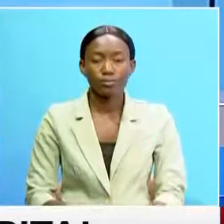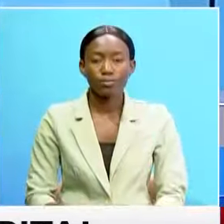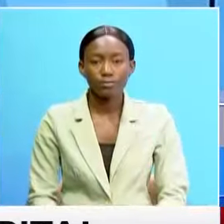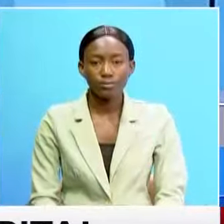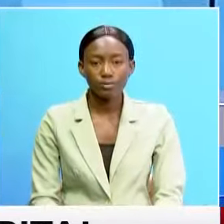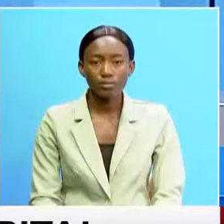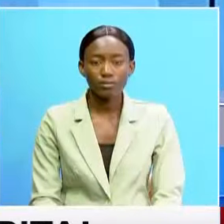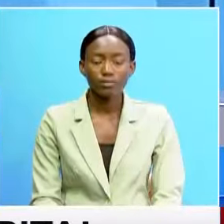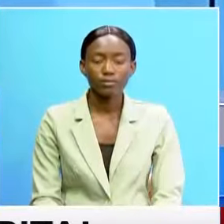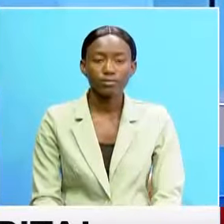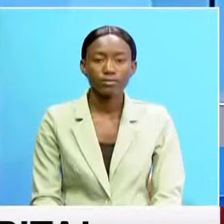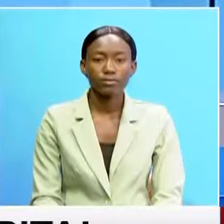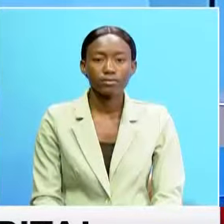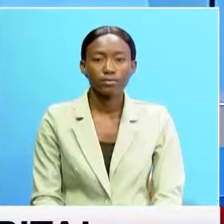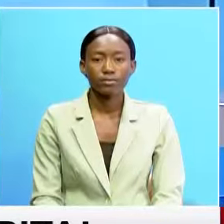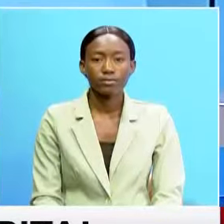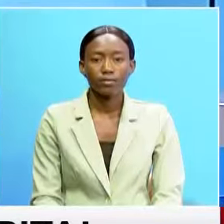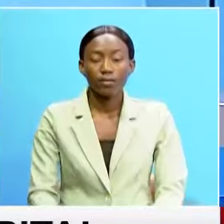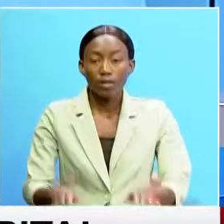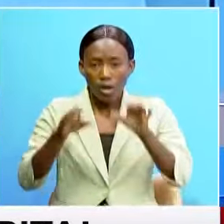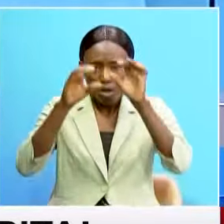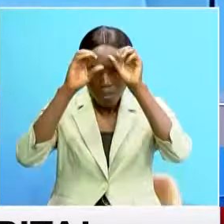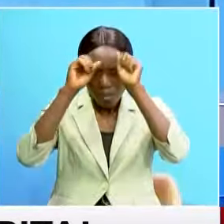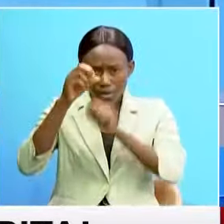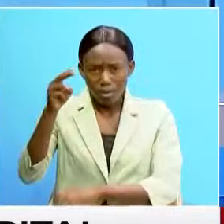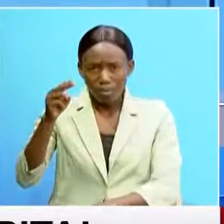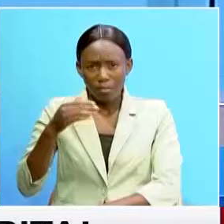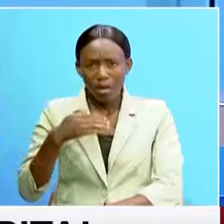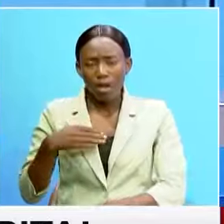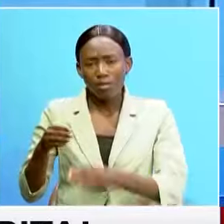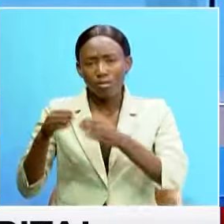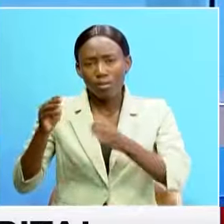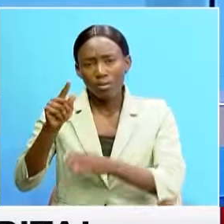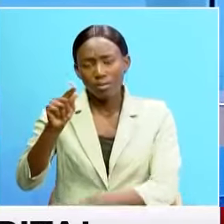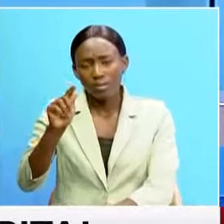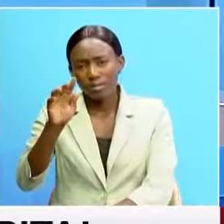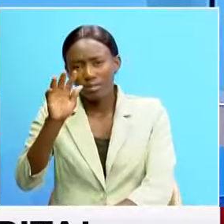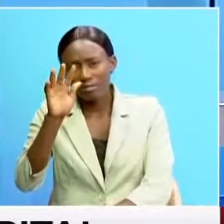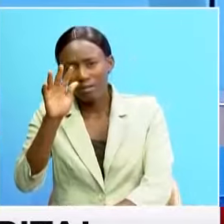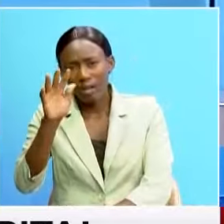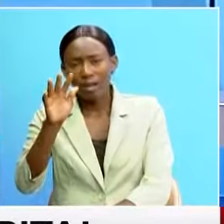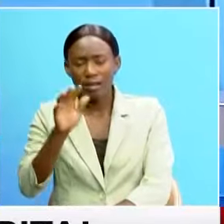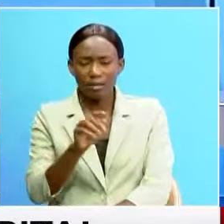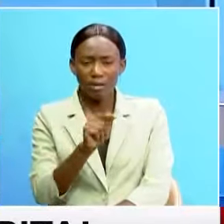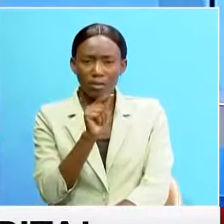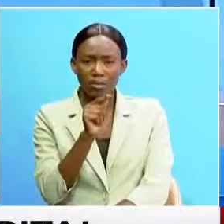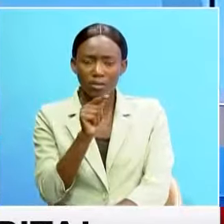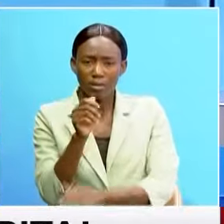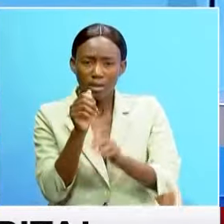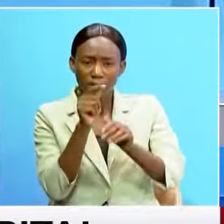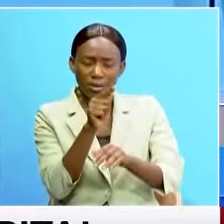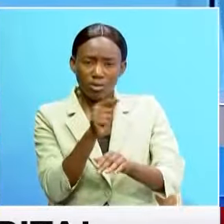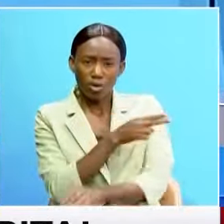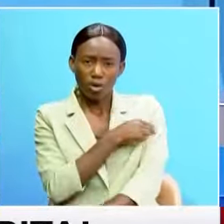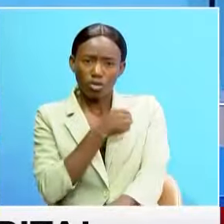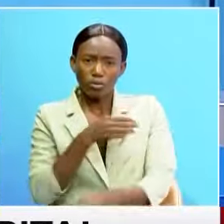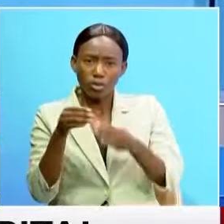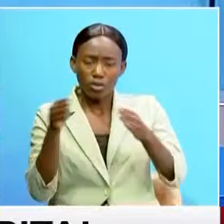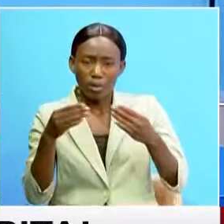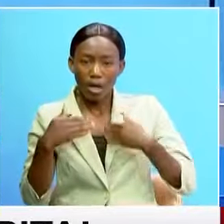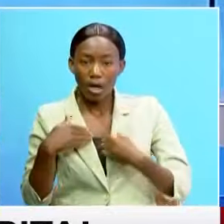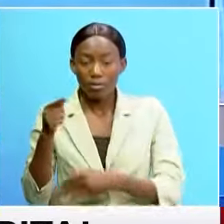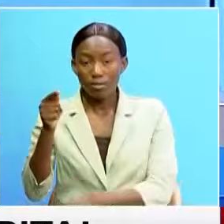Hakainde Hichilema has commissioned the $25 million US state-of-the-art Chimwemwe Level 1 hospital